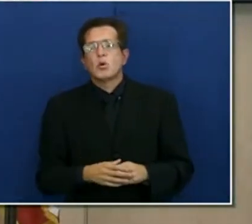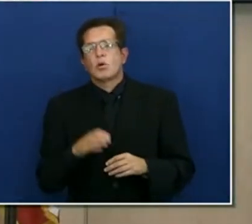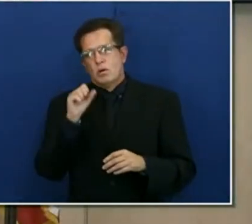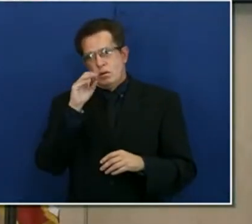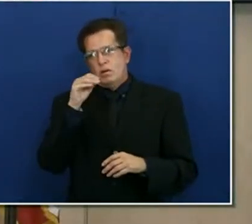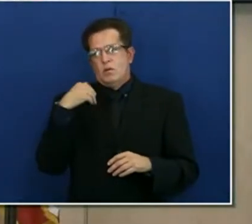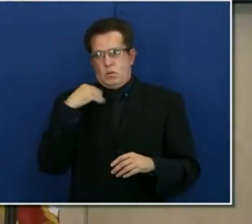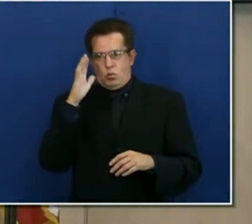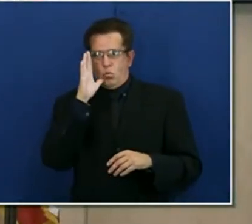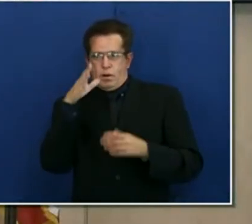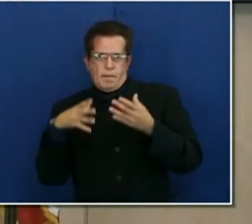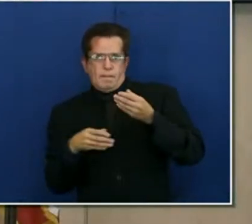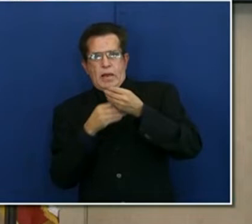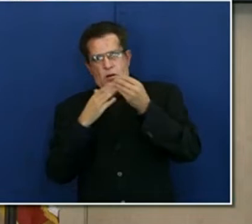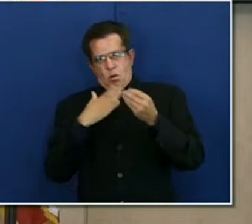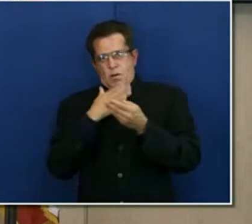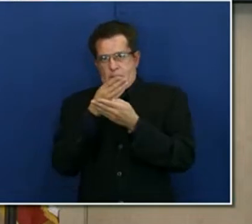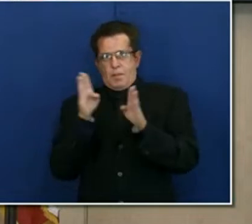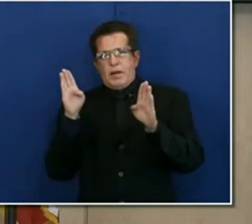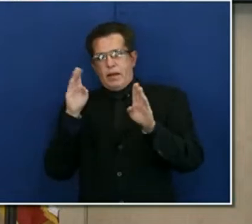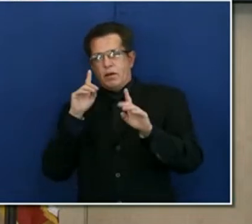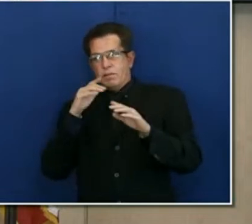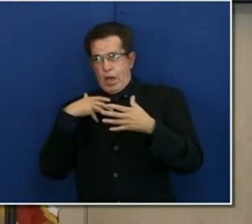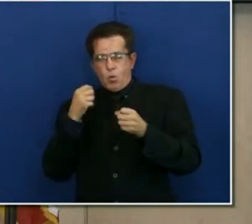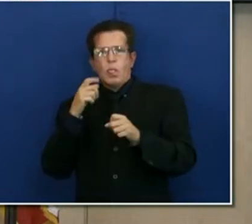already, our public health order to receive additional